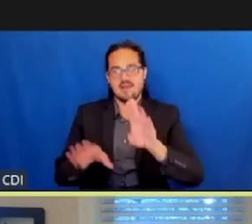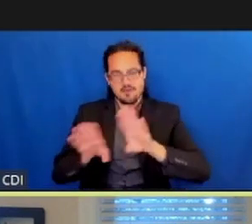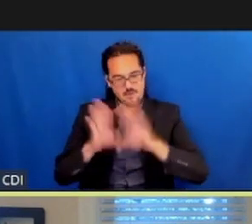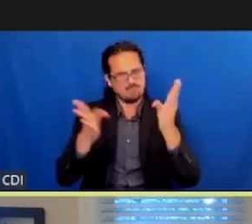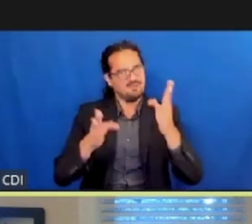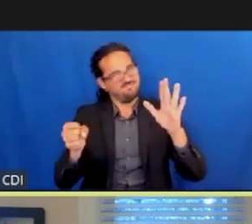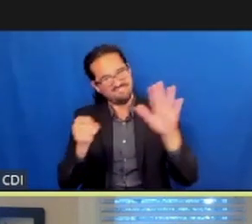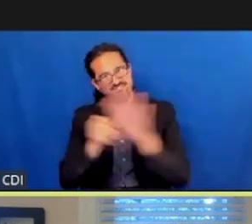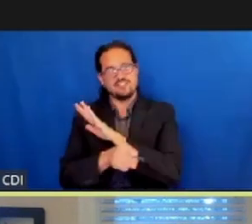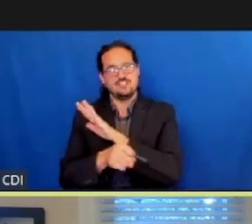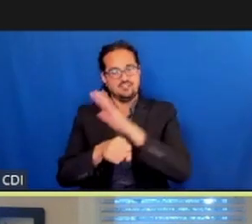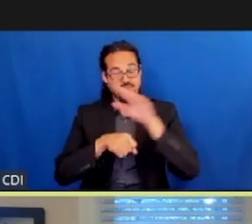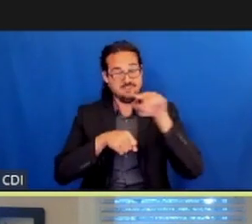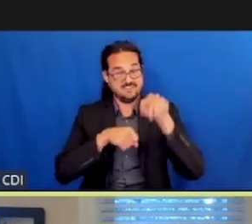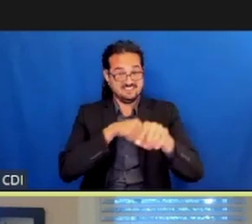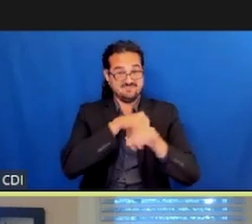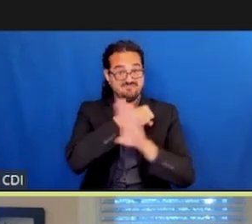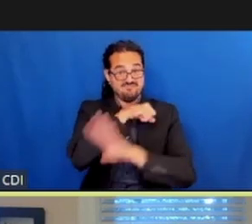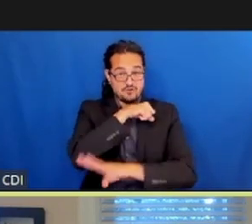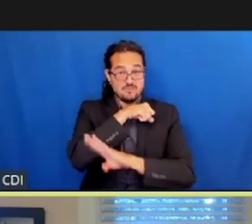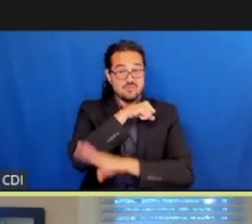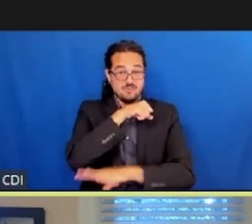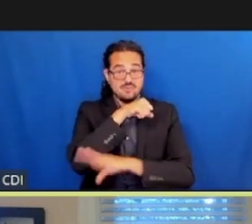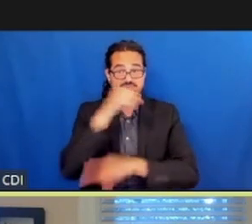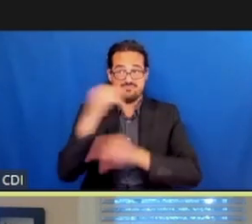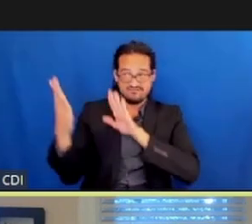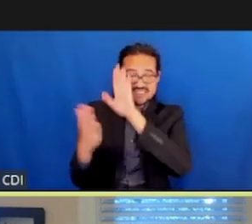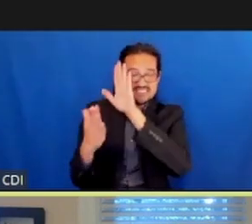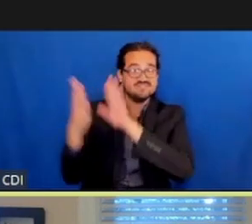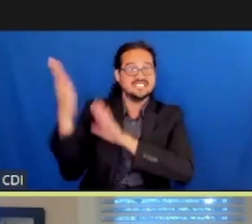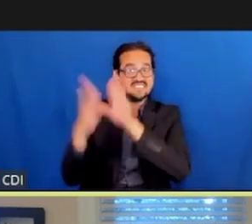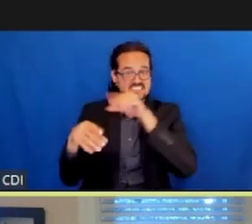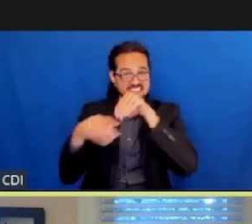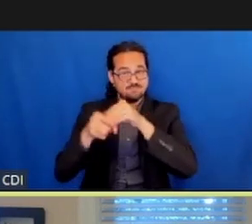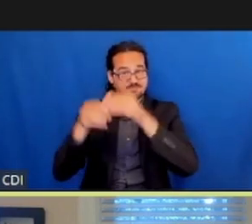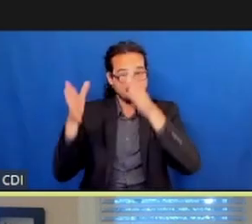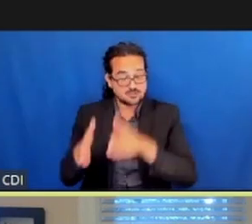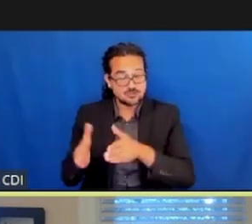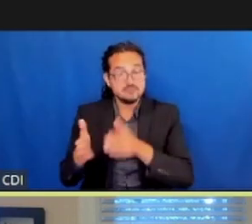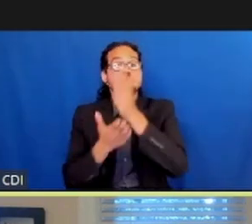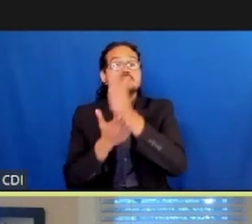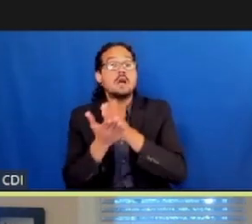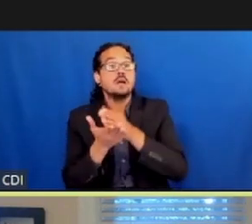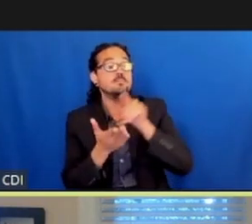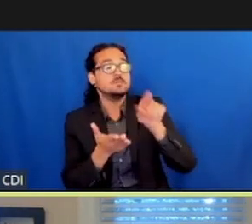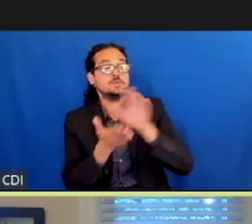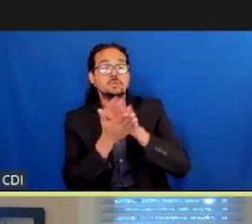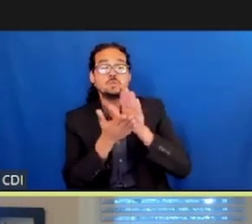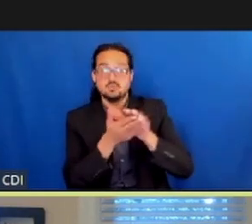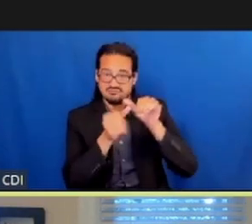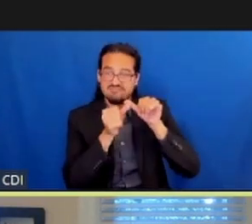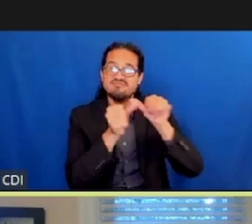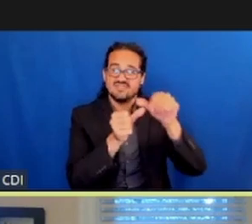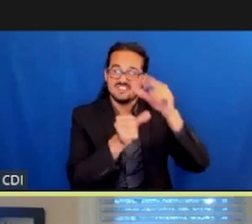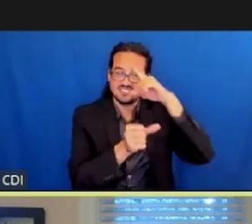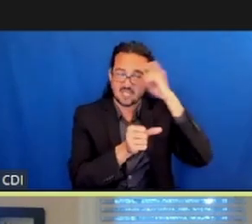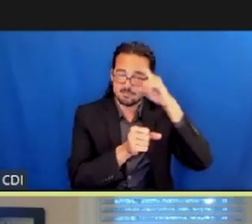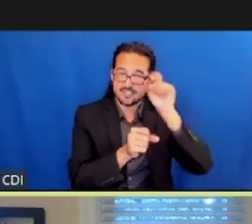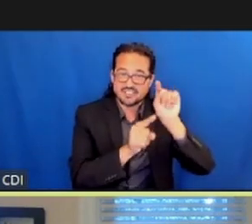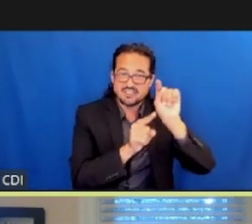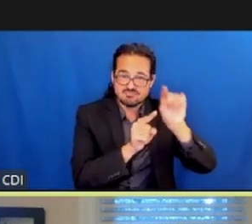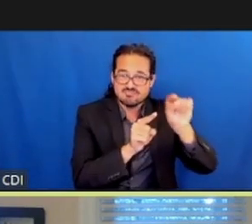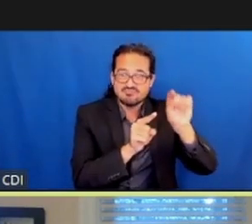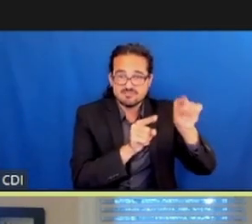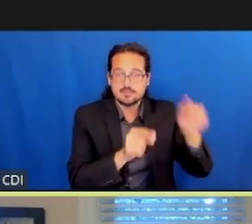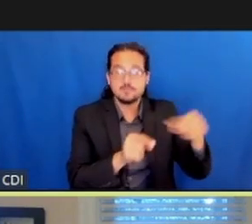actually have some schools operating over the summer as they are helping students catch up with their in-person instruction. So we are still working over the summer, even, and